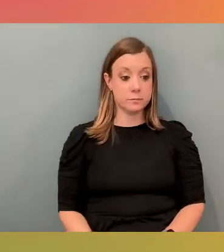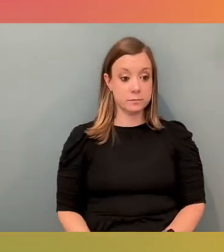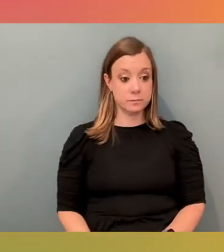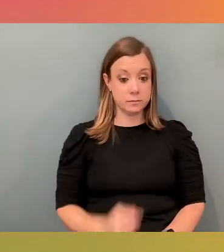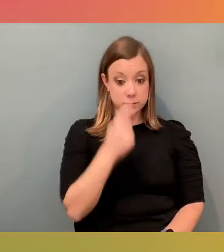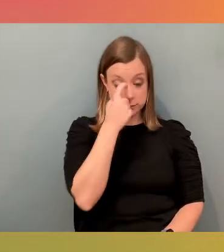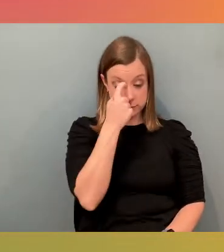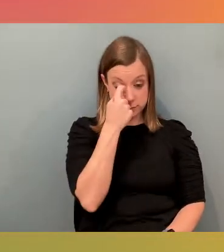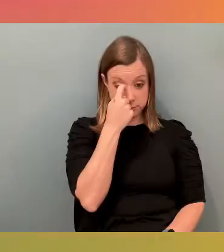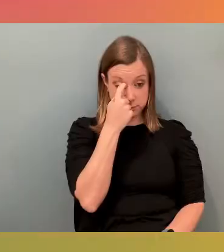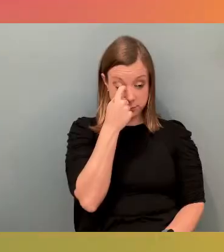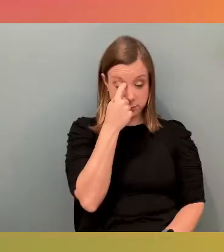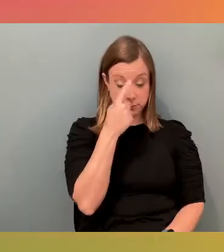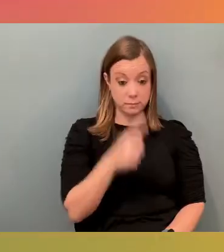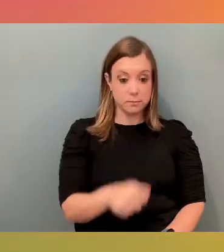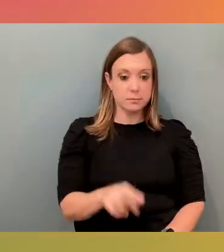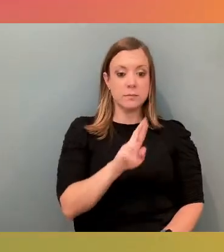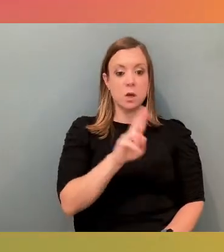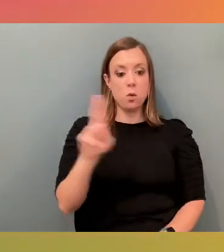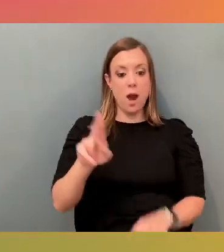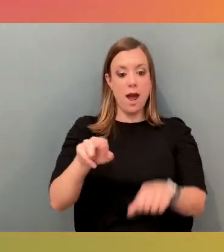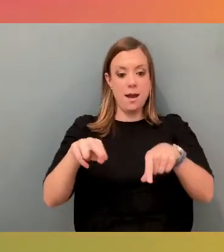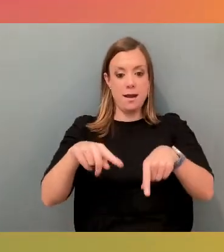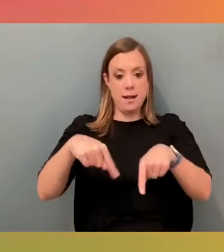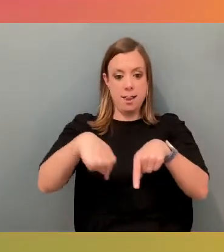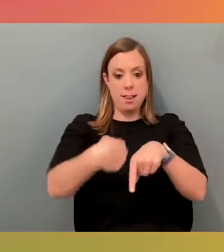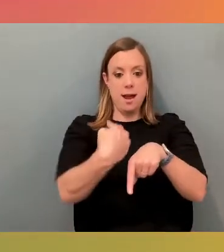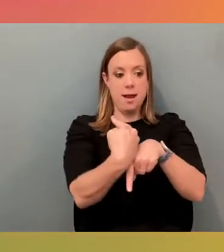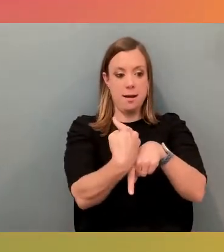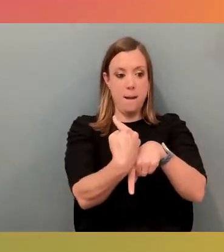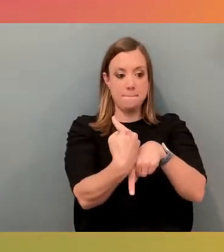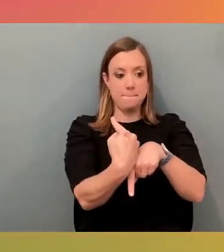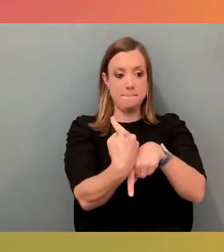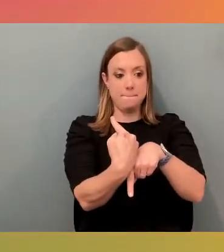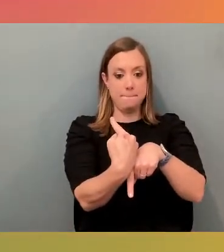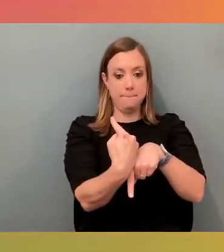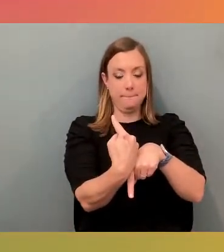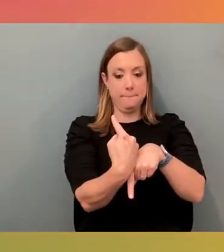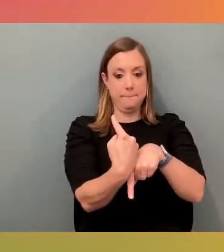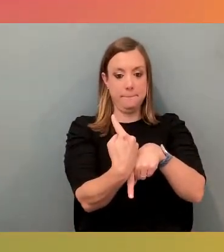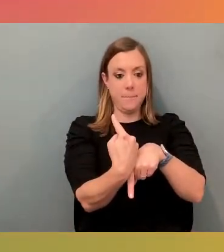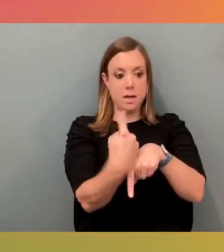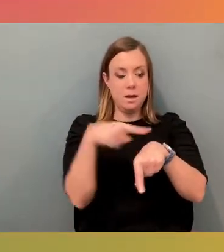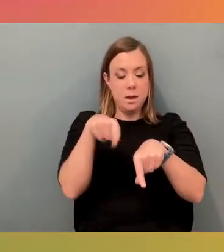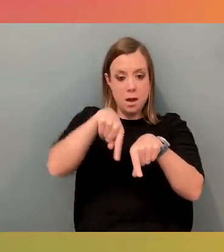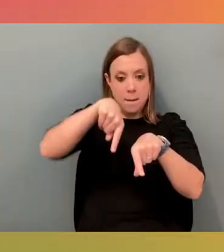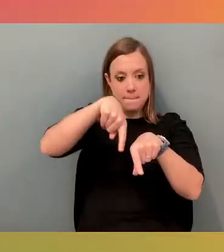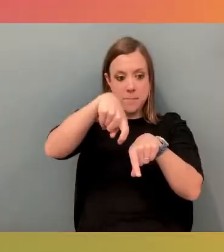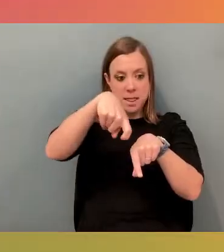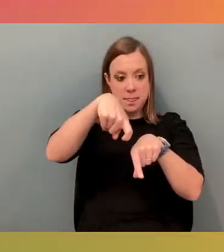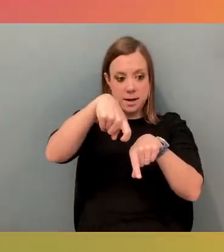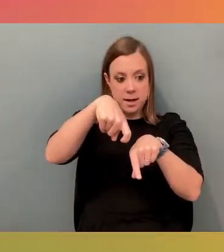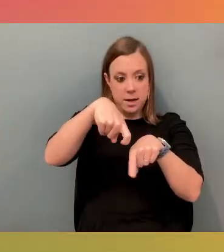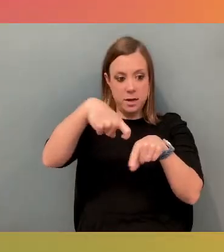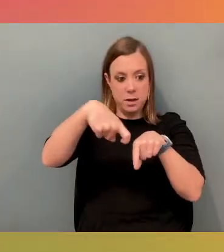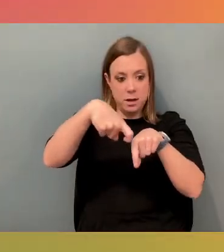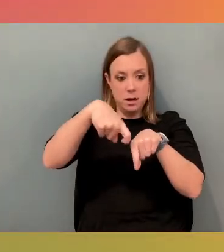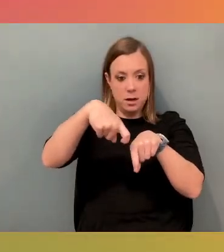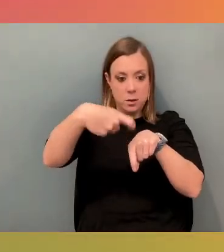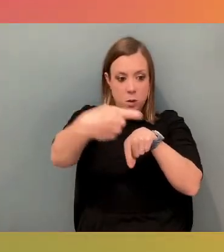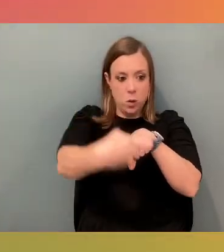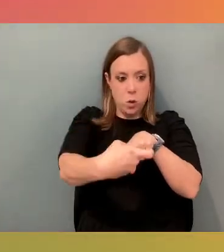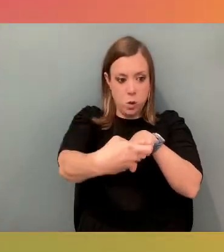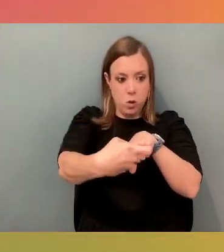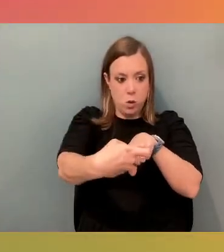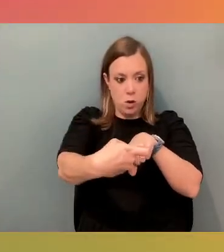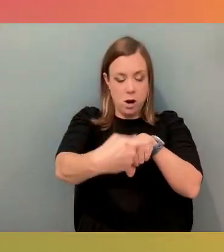We're going to take that right leg, reach it up, and then bend the knee and settle it down in between the hands, setting up for pigeon